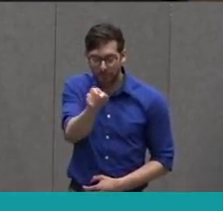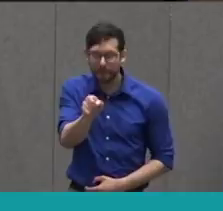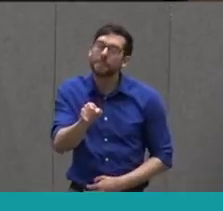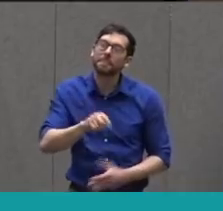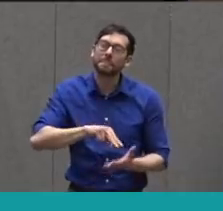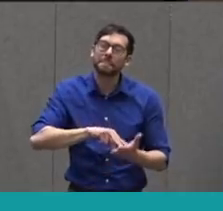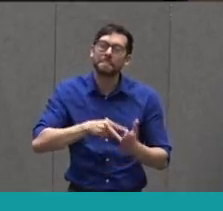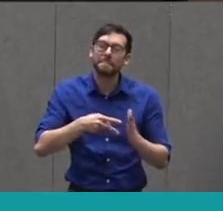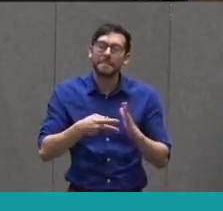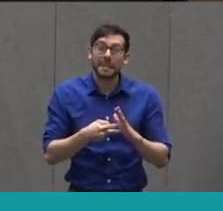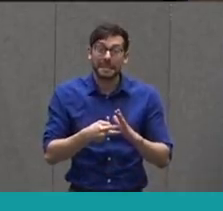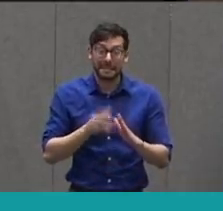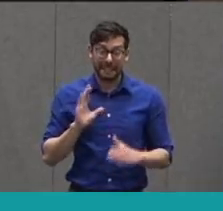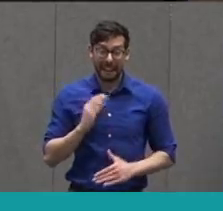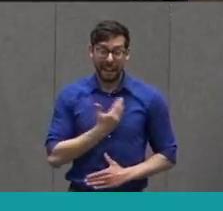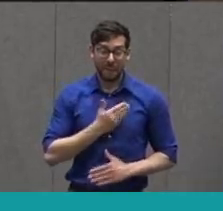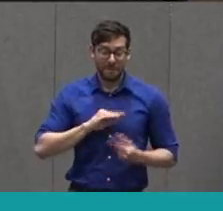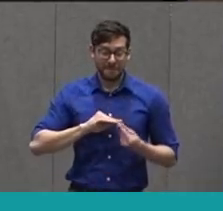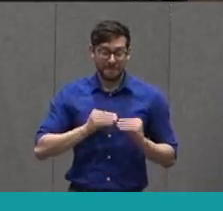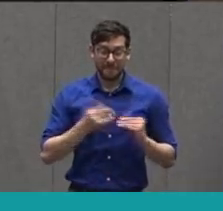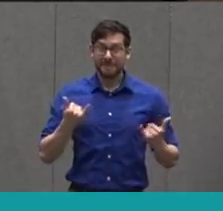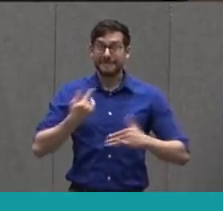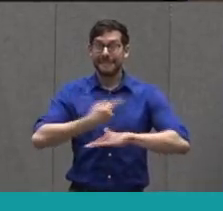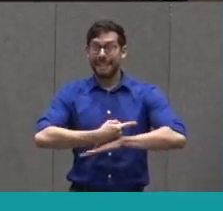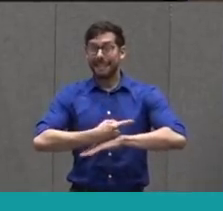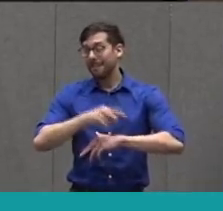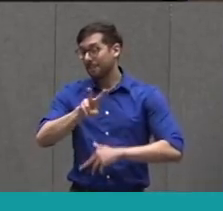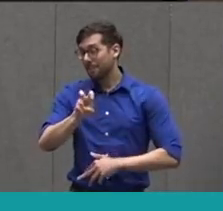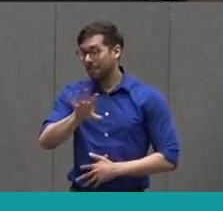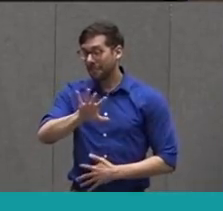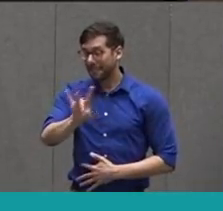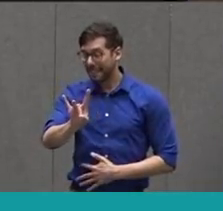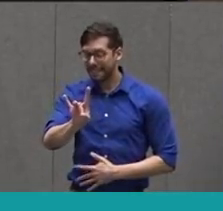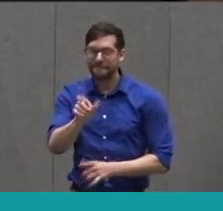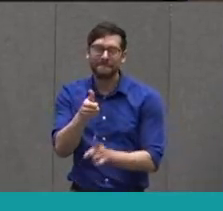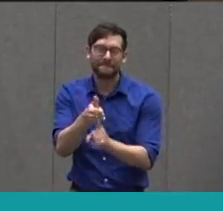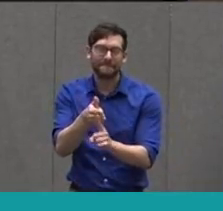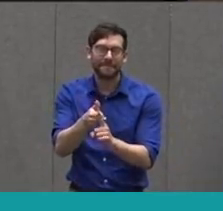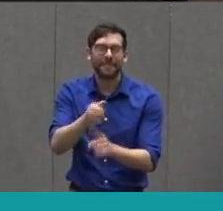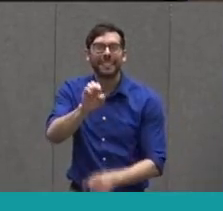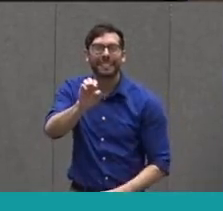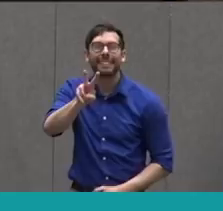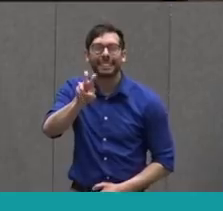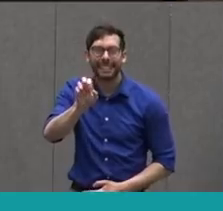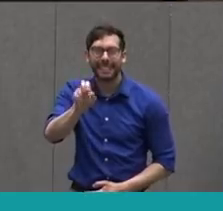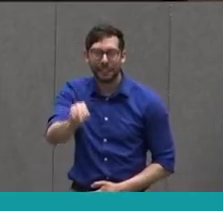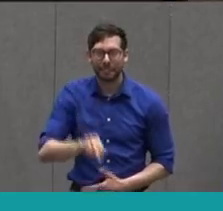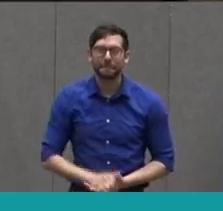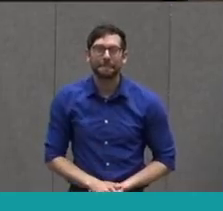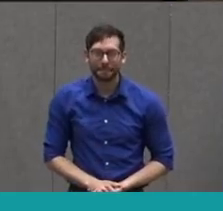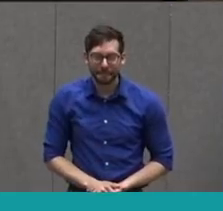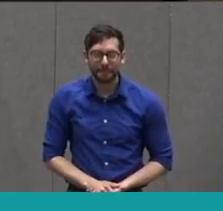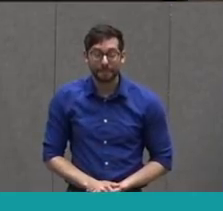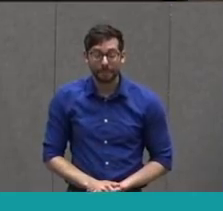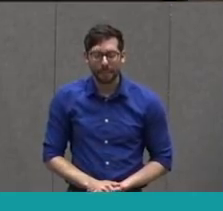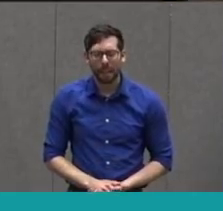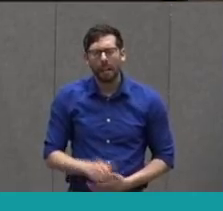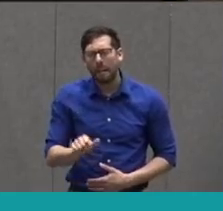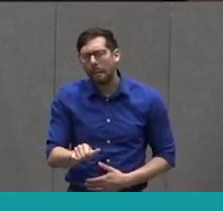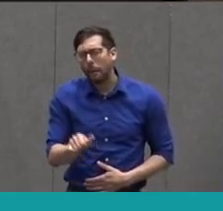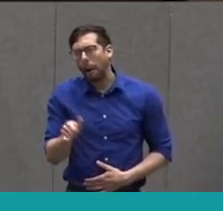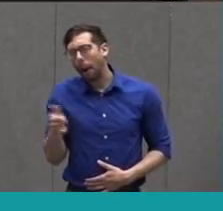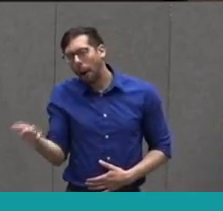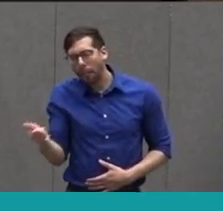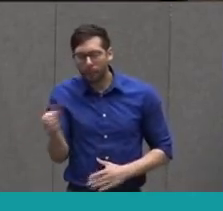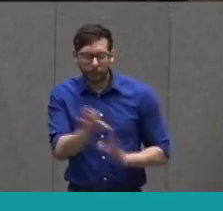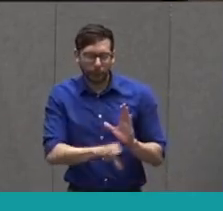is also an even number. I have a couple of other characteristics that I want to go through with you as well